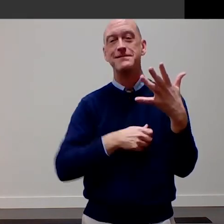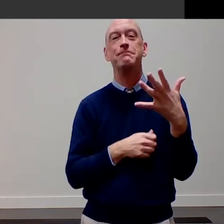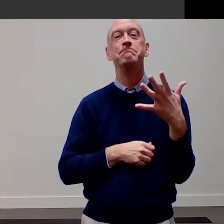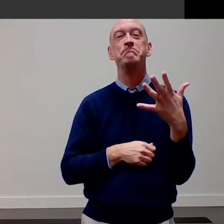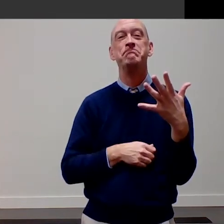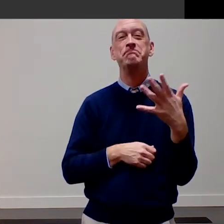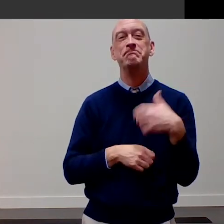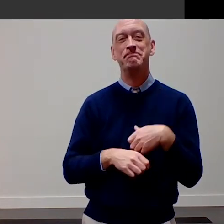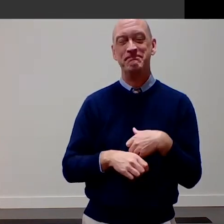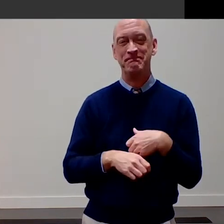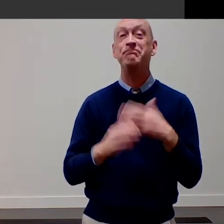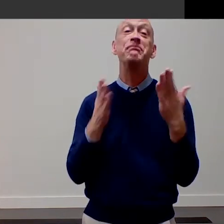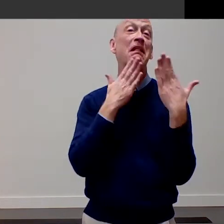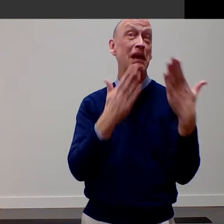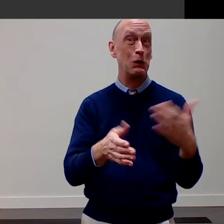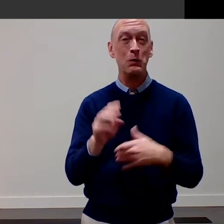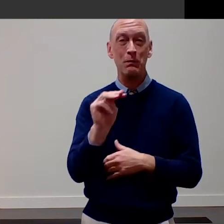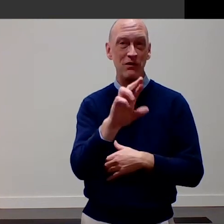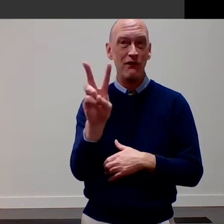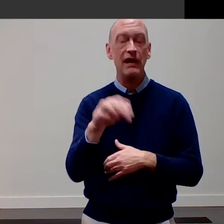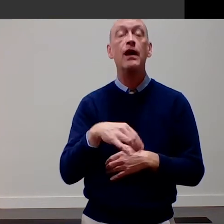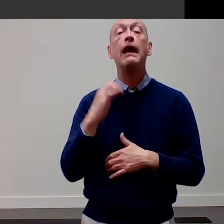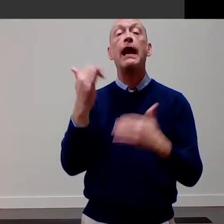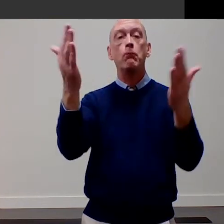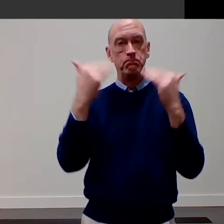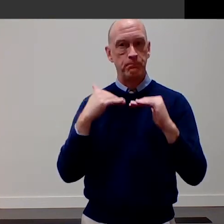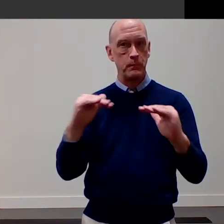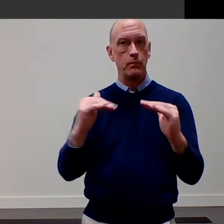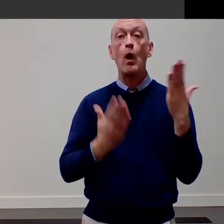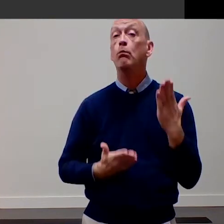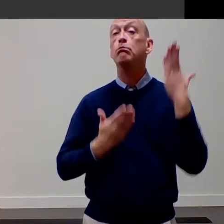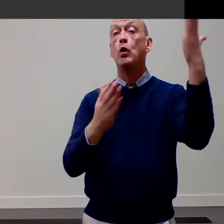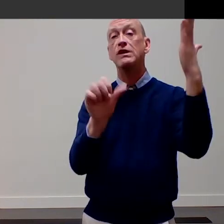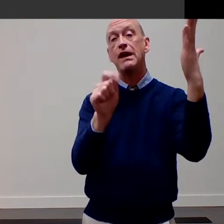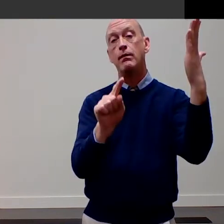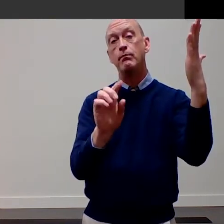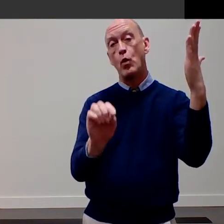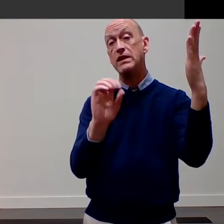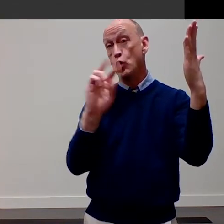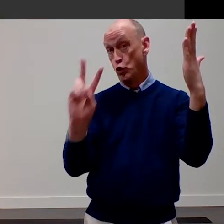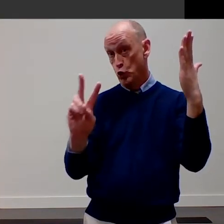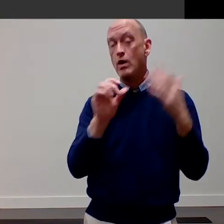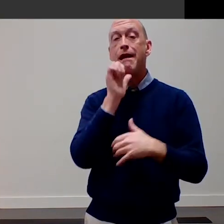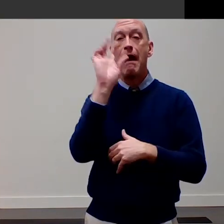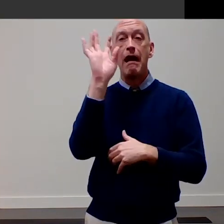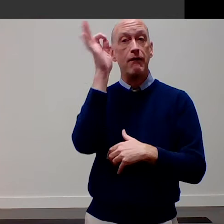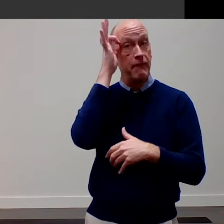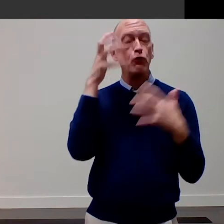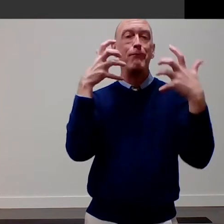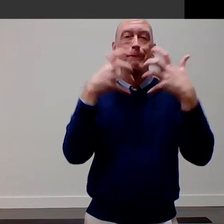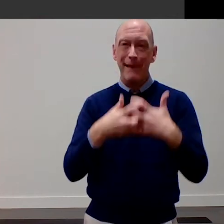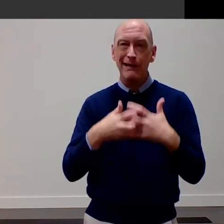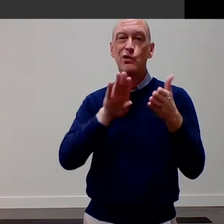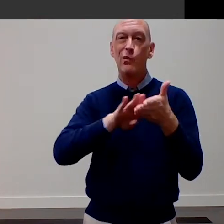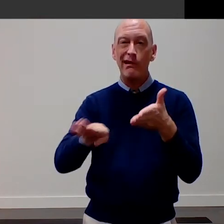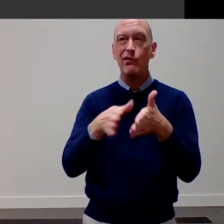Yes. Thank you. Now we need to have a motion on 10.02, the non-federal match